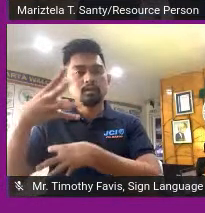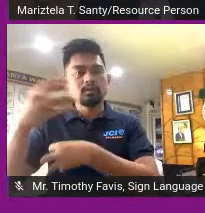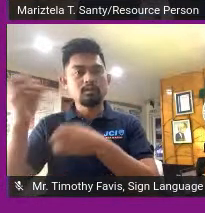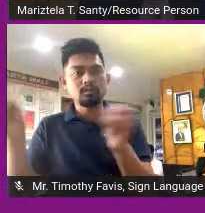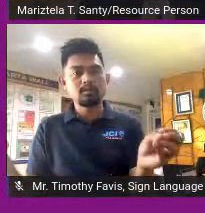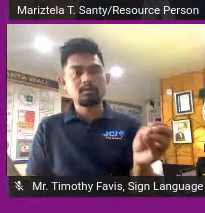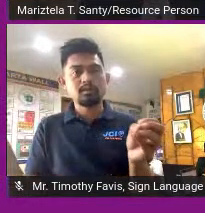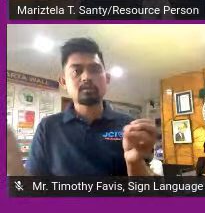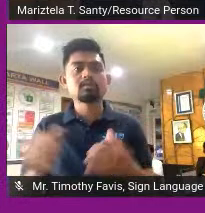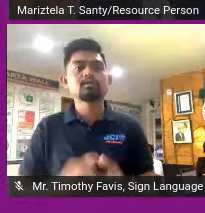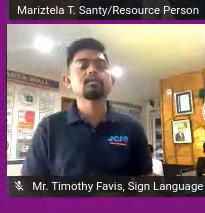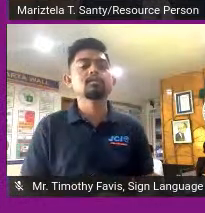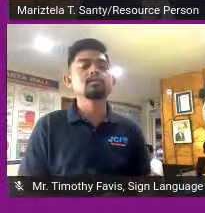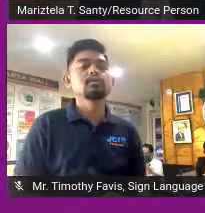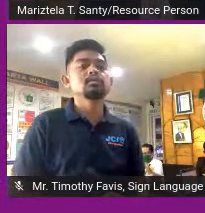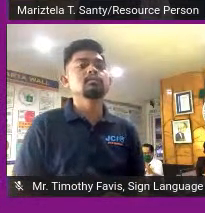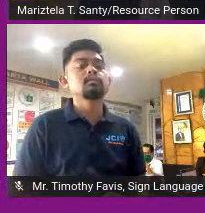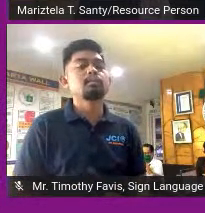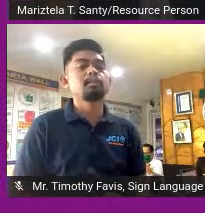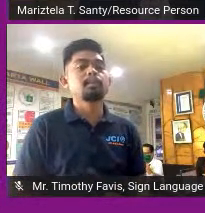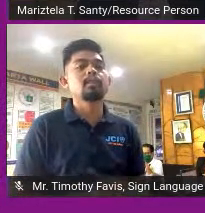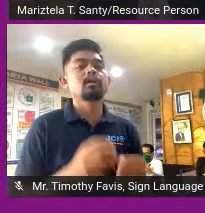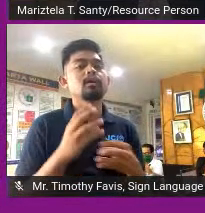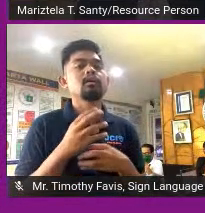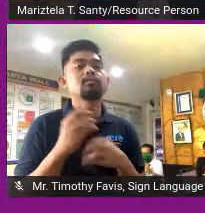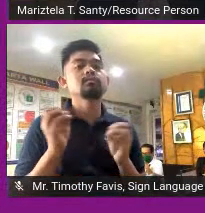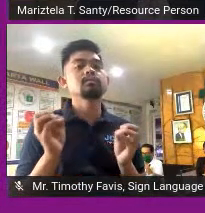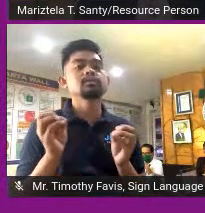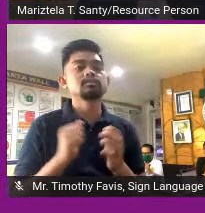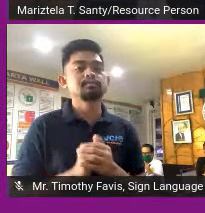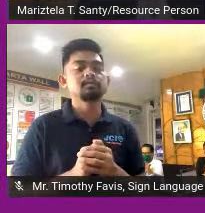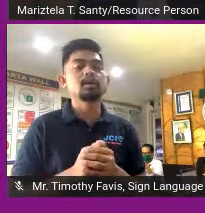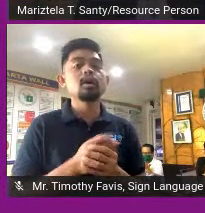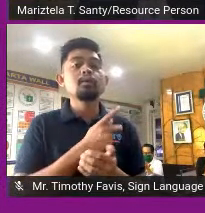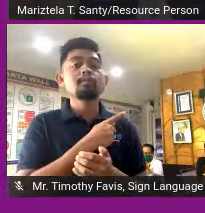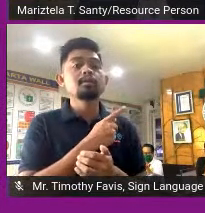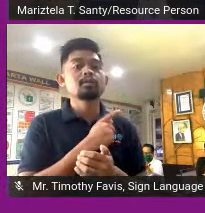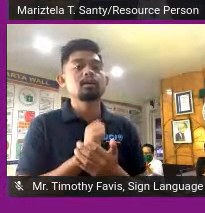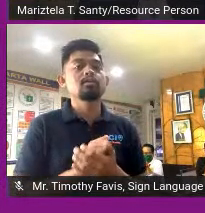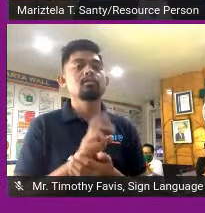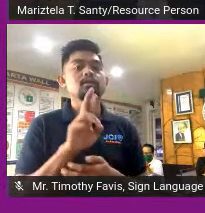offices. Diba? So we have Republic Act